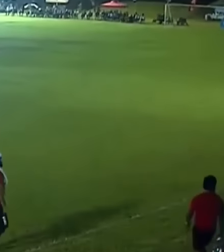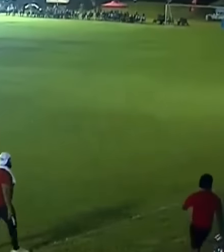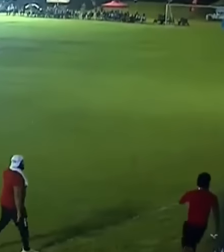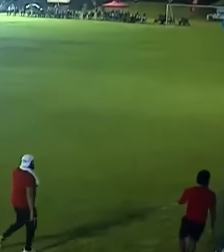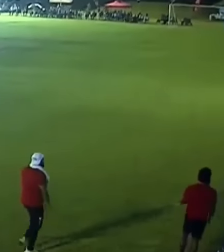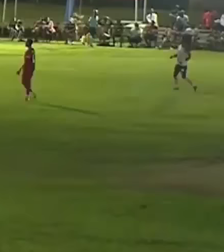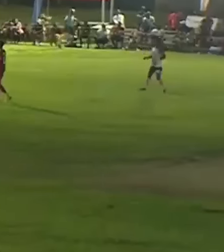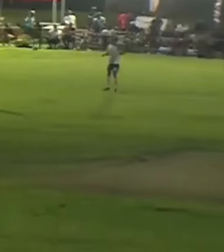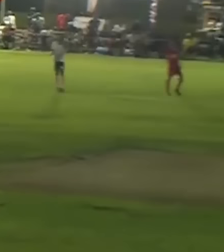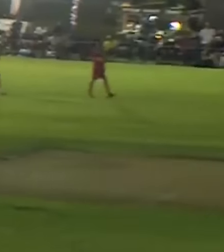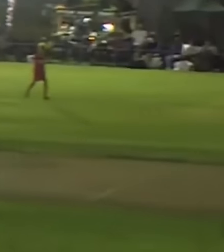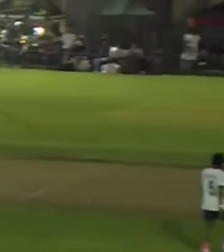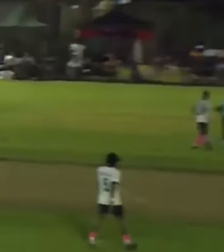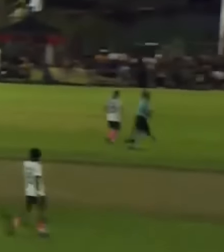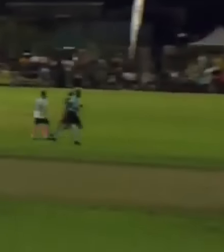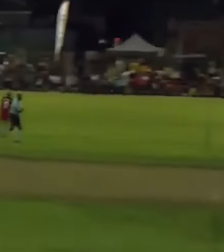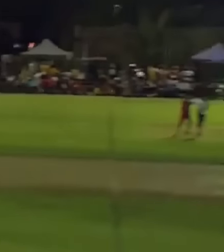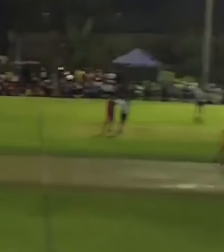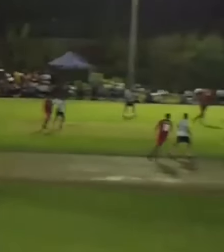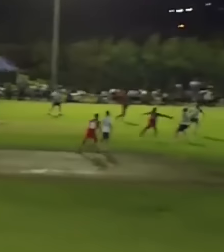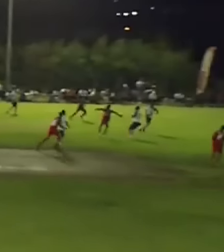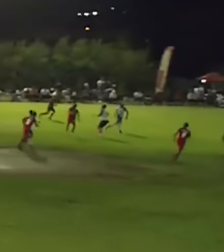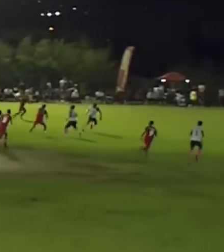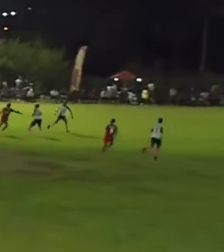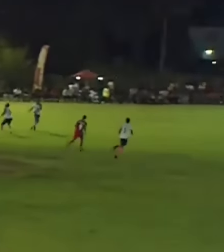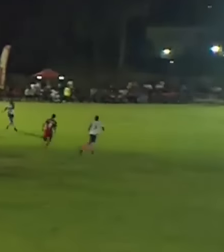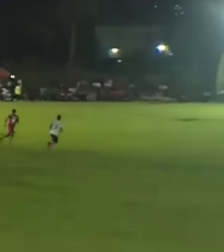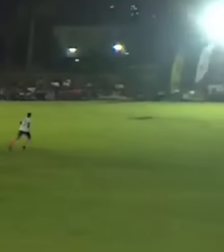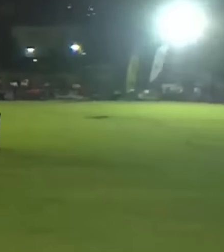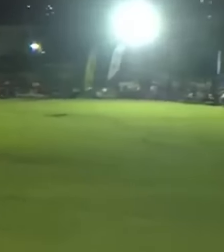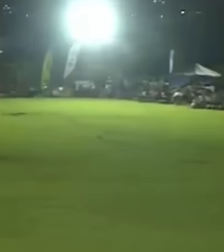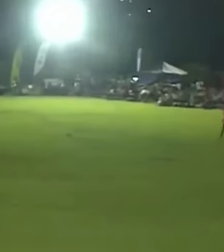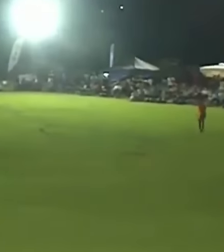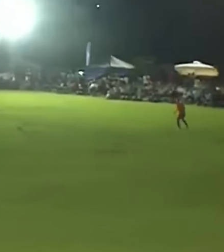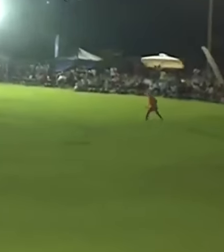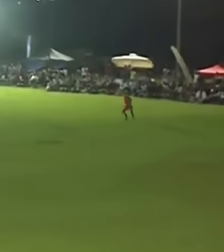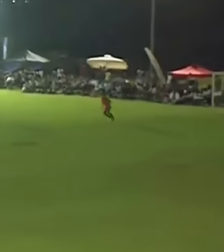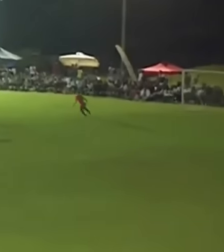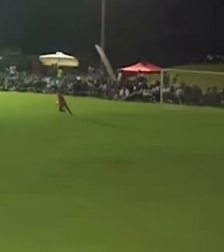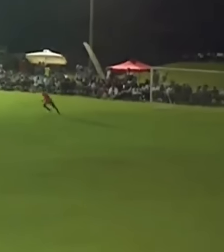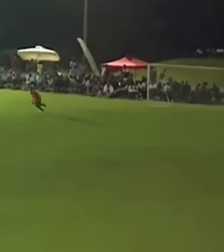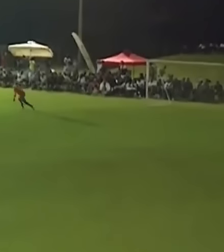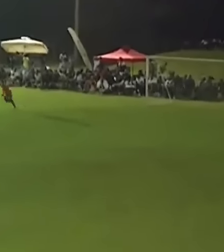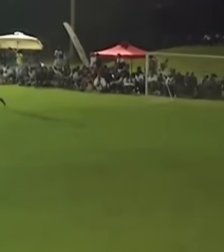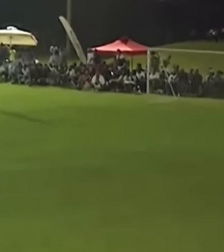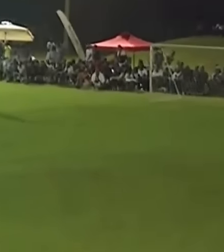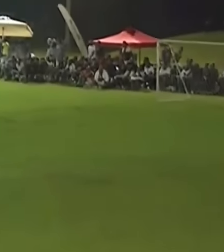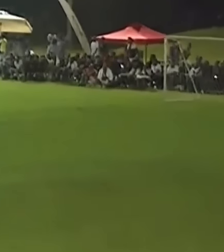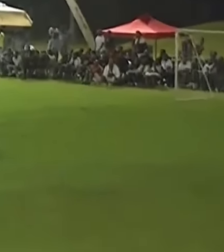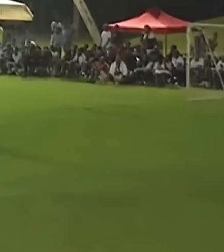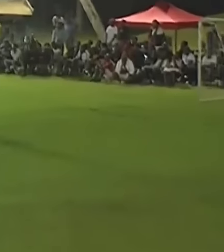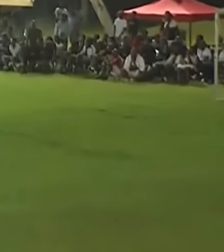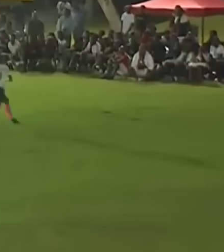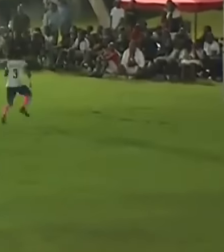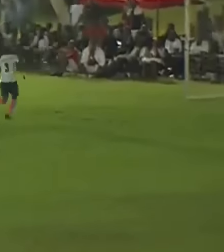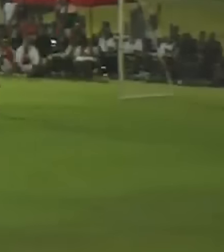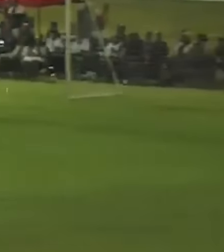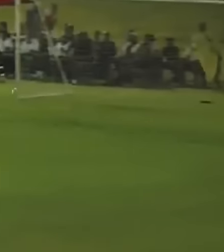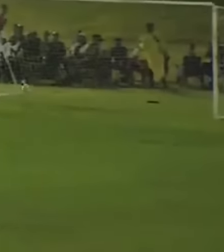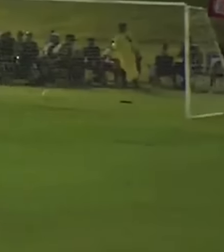Kickstart Rush. Midway through the first half, ball played forward and it's a chance for Ray Snag, who tucks it